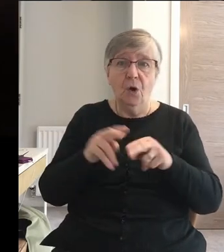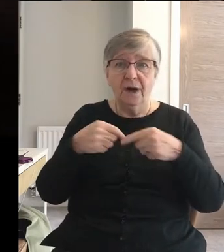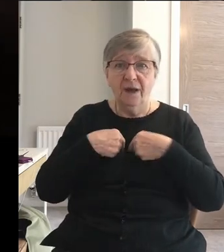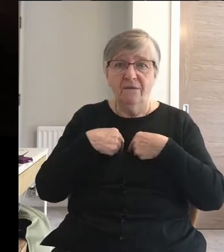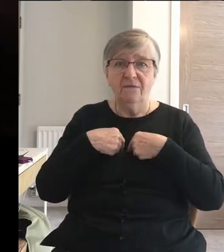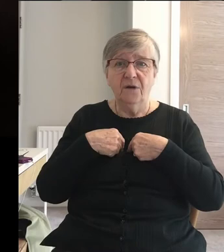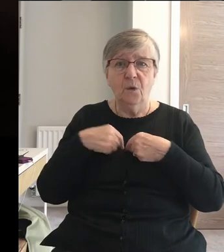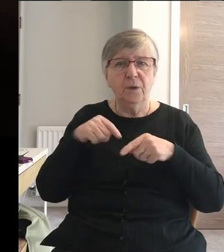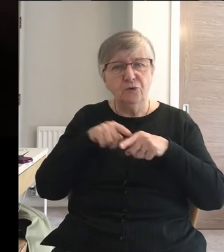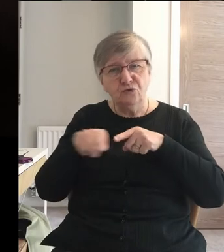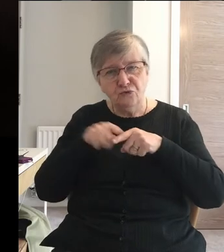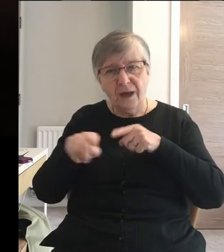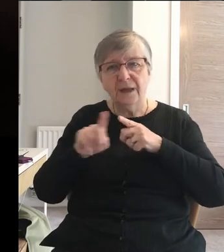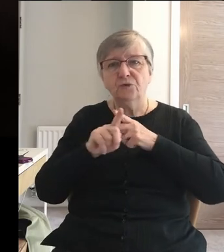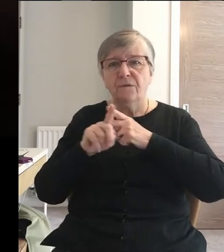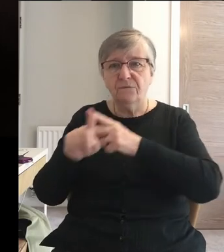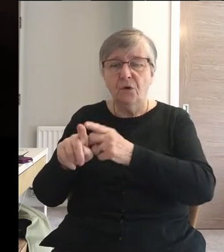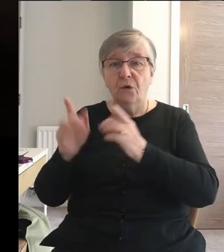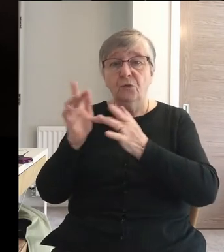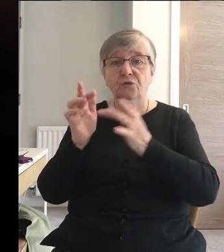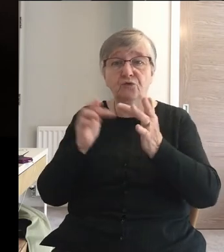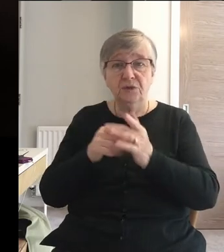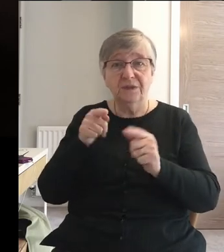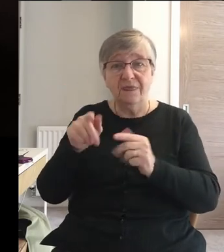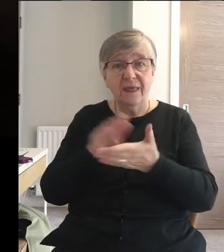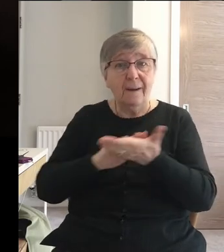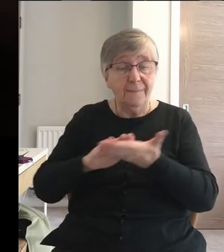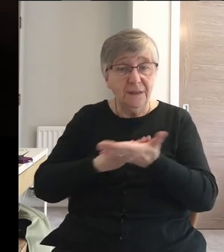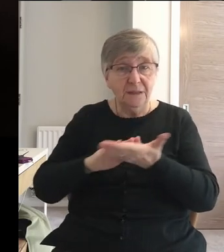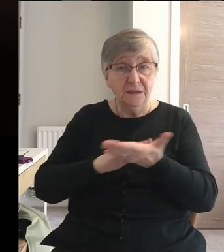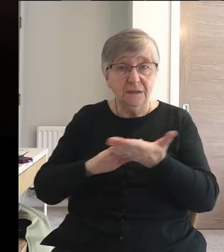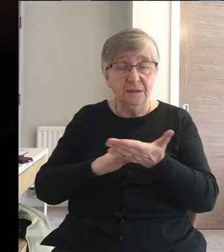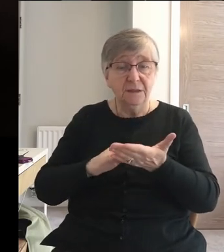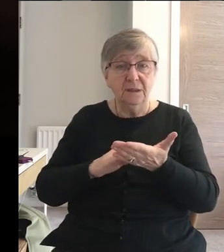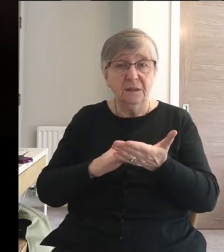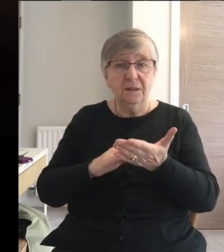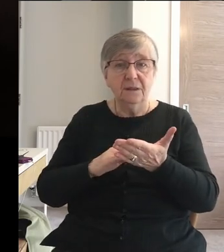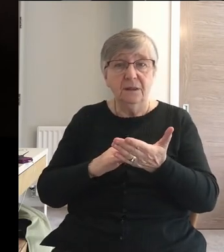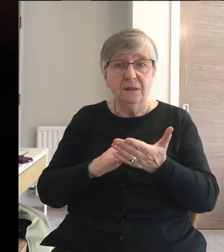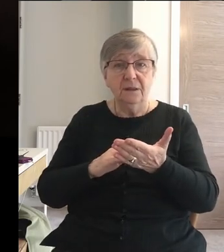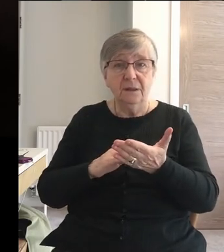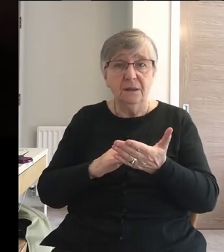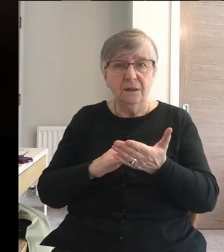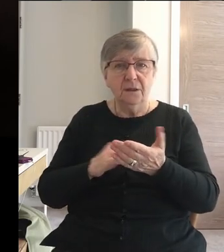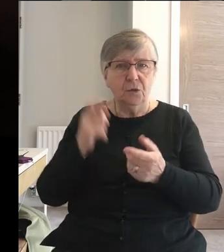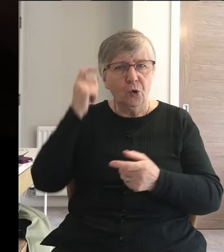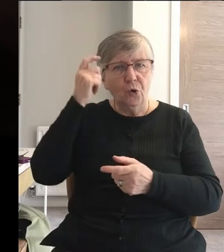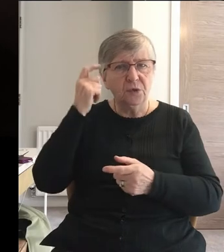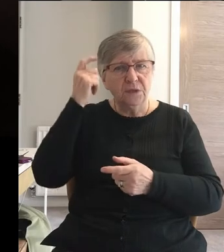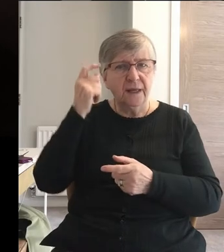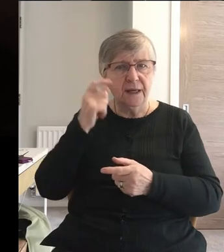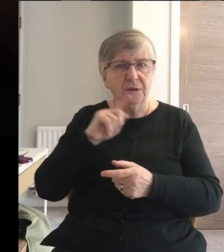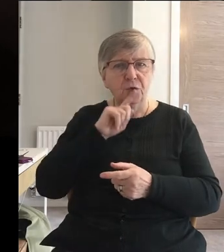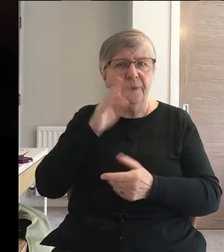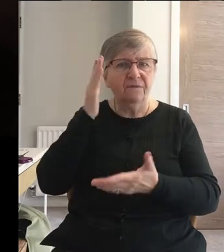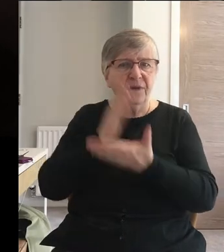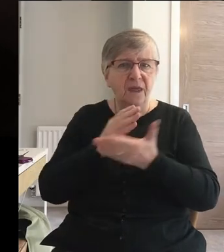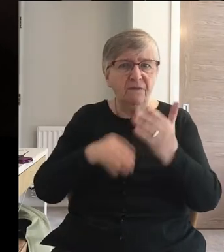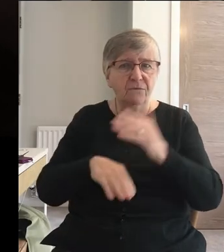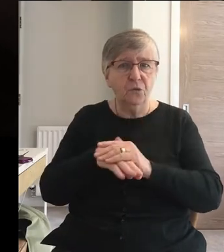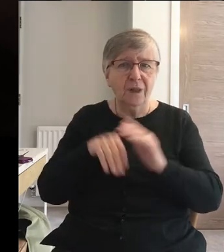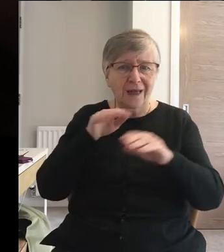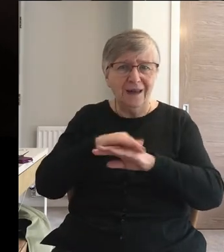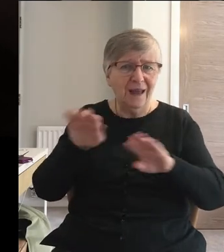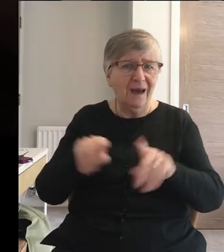we're seeking to follow Jesus, which will mean, amongst other things, a concern to be faithful in